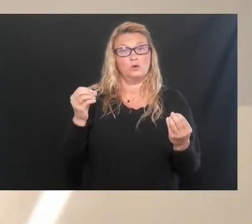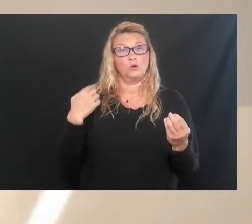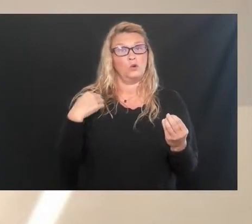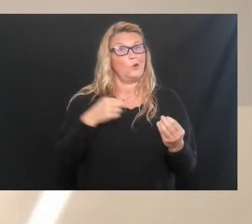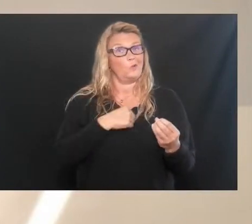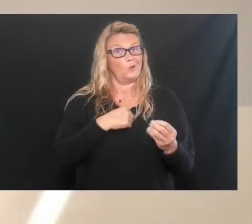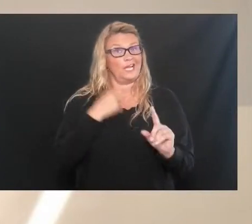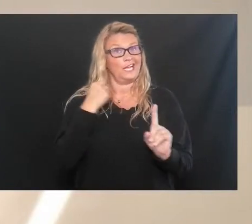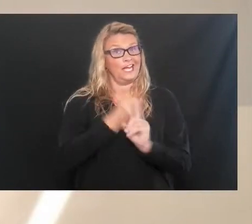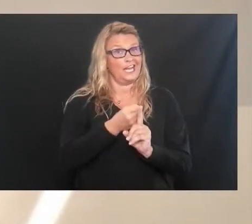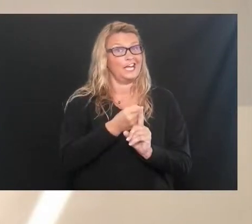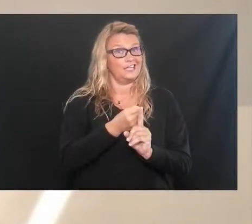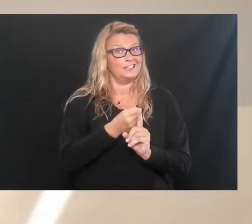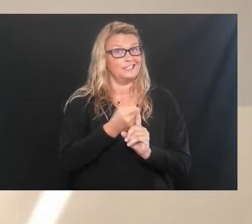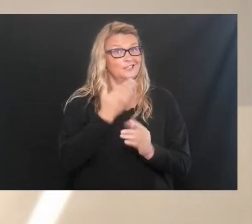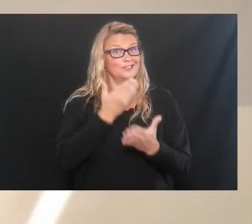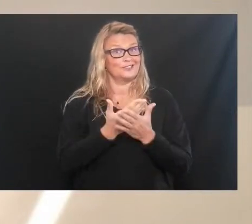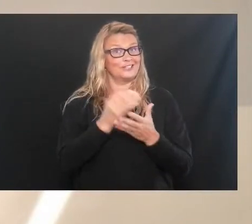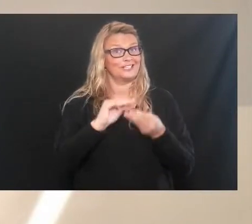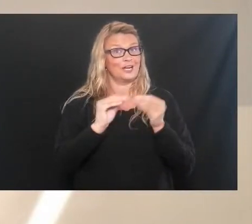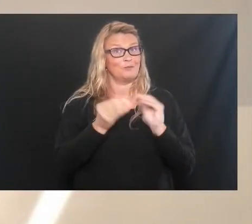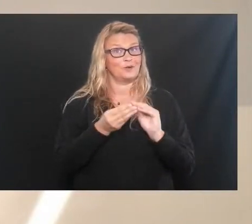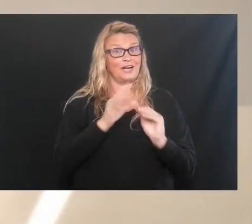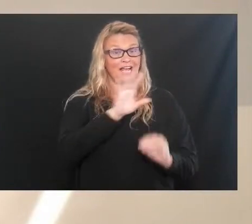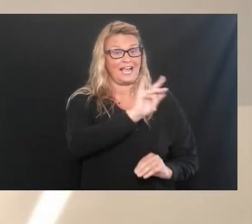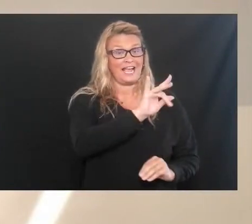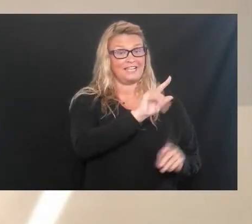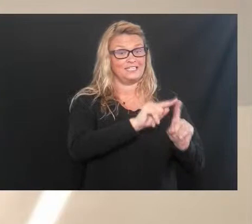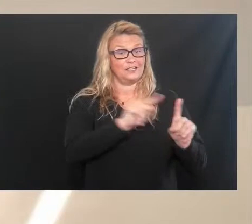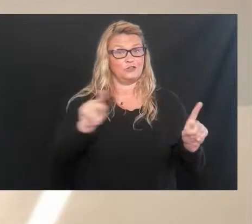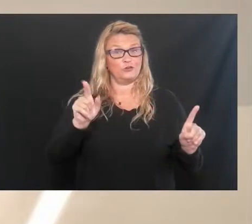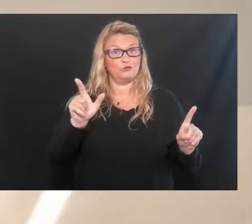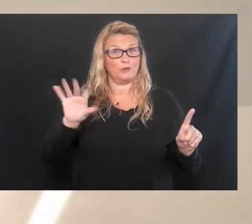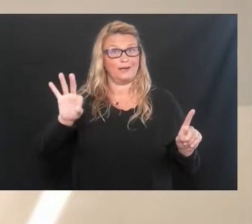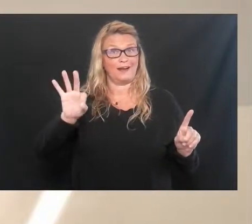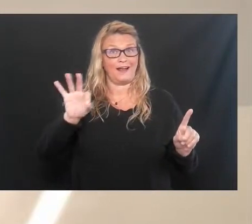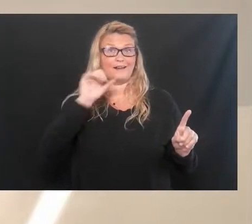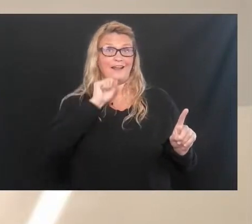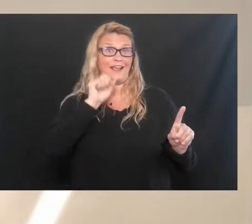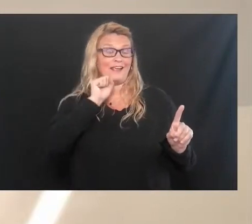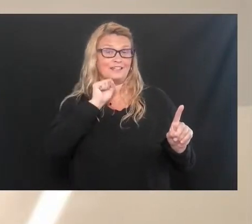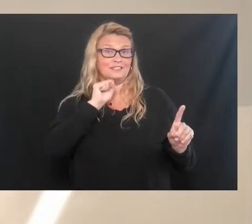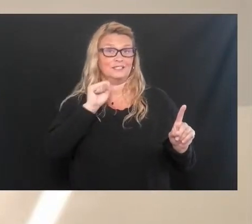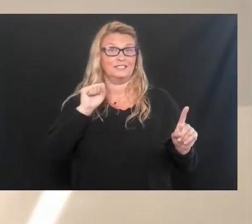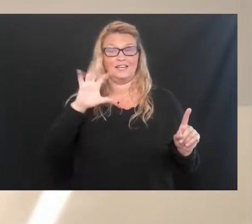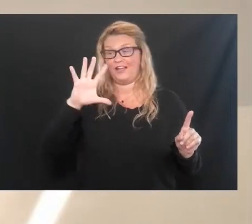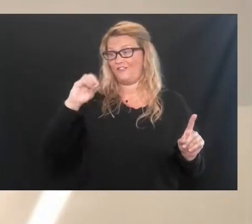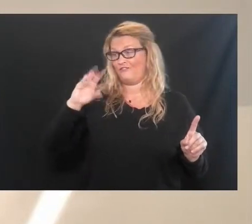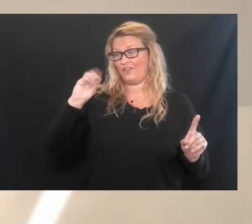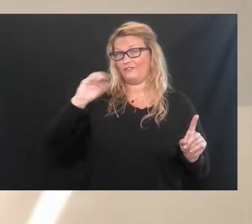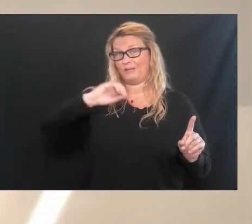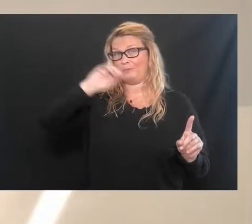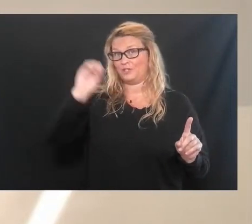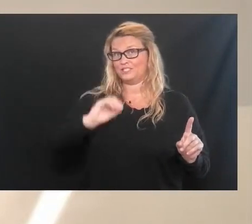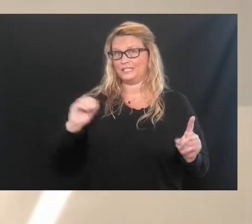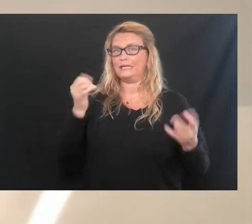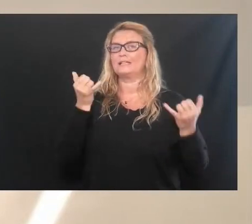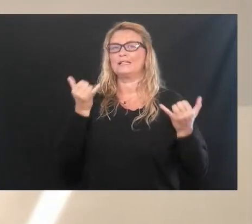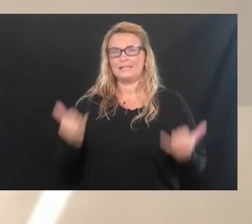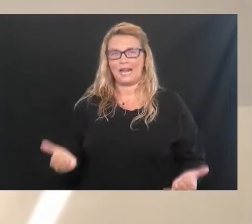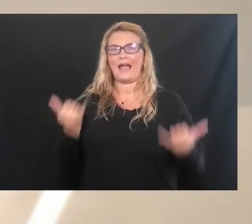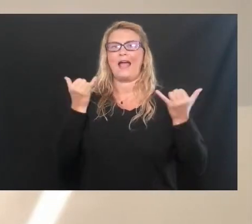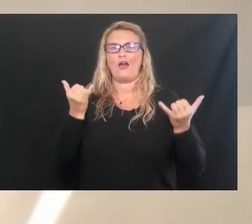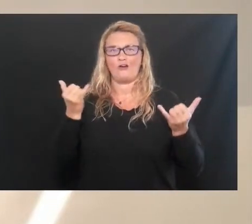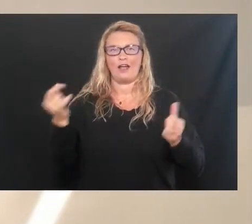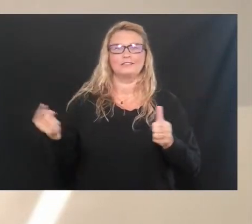milestone today of in the 18 to 29 age group, 50% of that group now has a